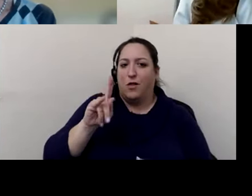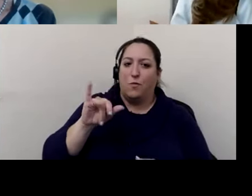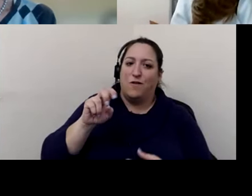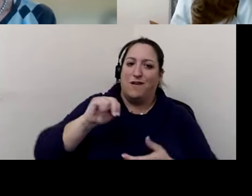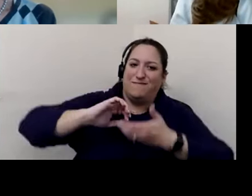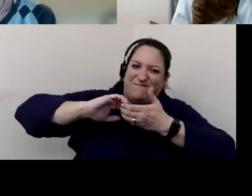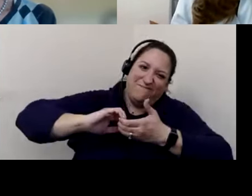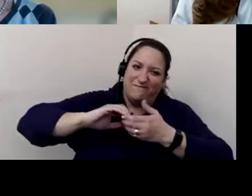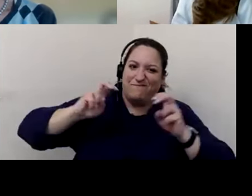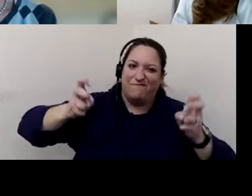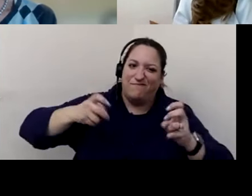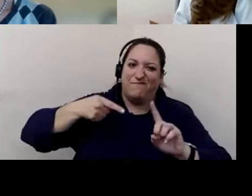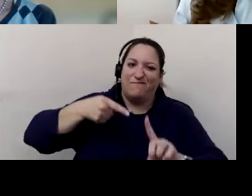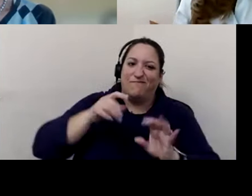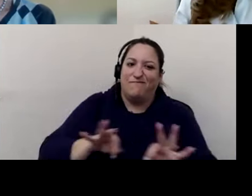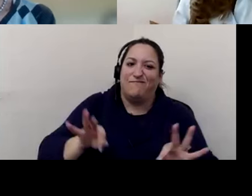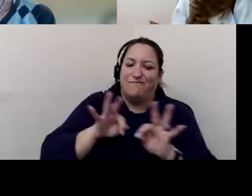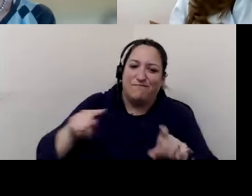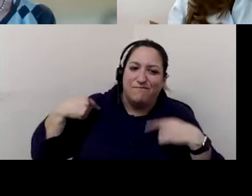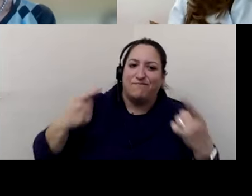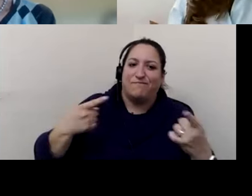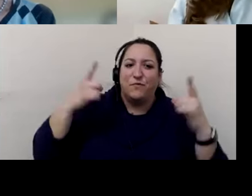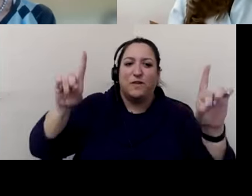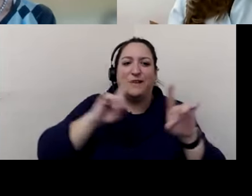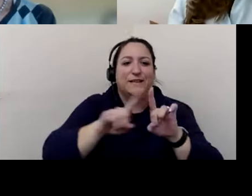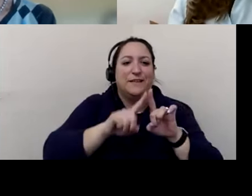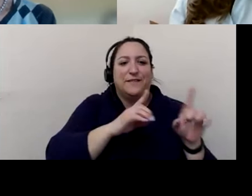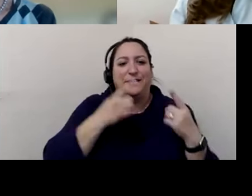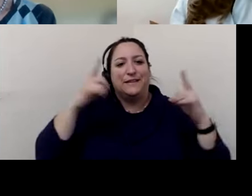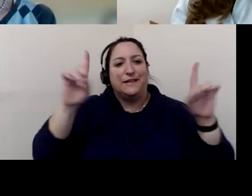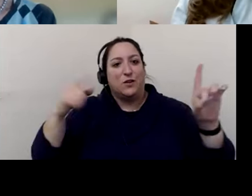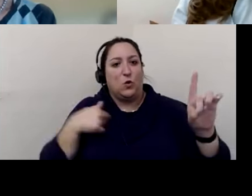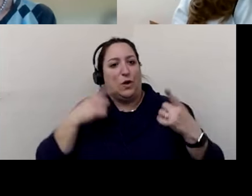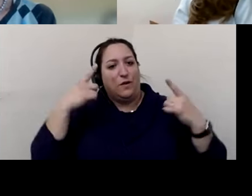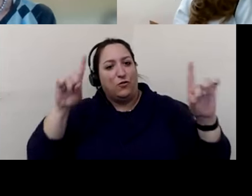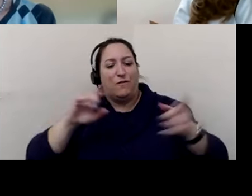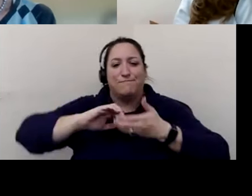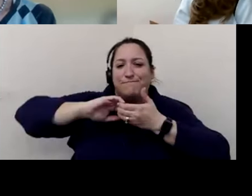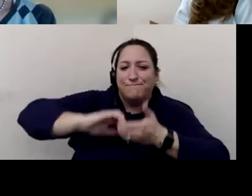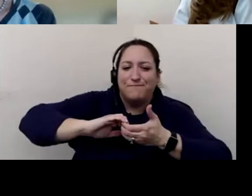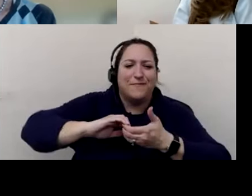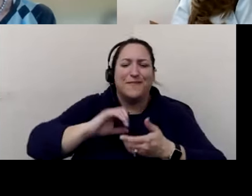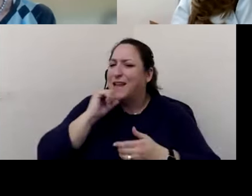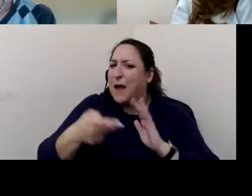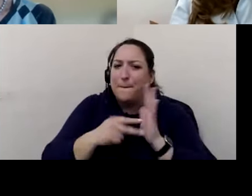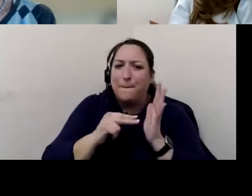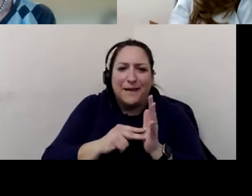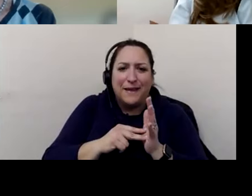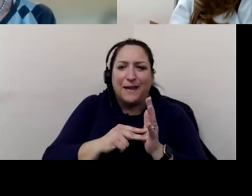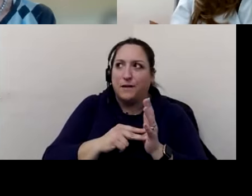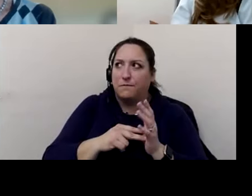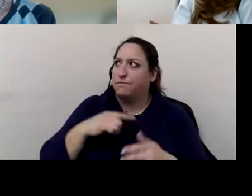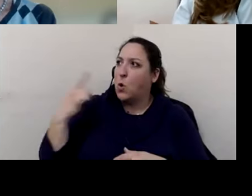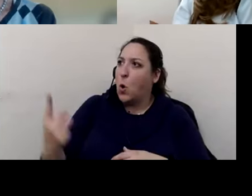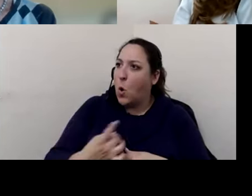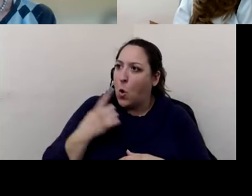been key over the years to achieving the different successes that we have achieved. Collaboration doesn't mean that we've always